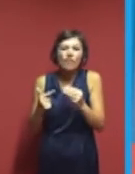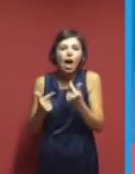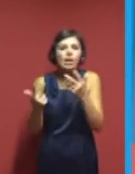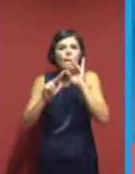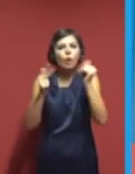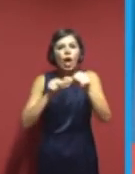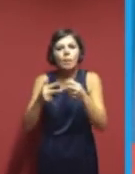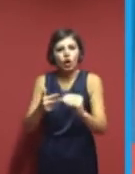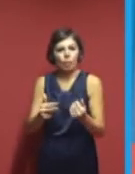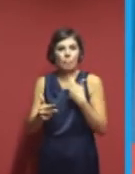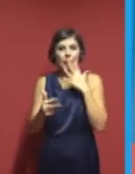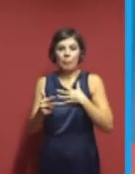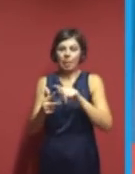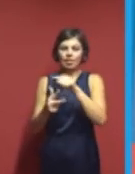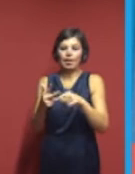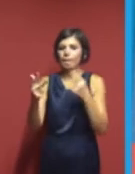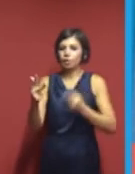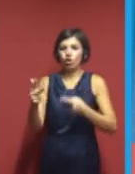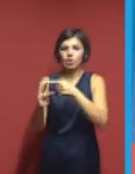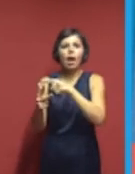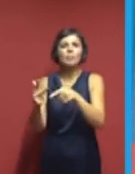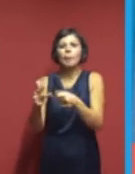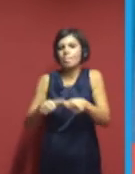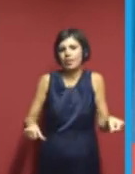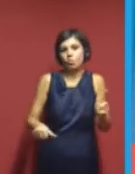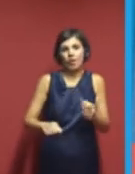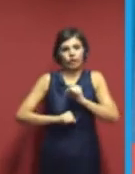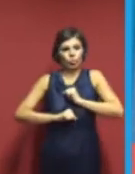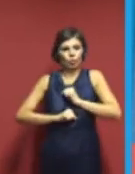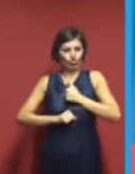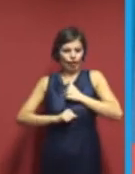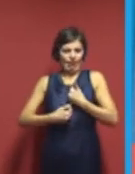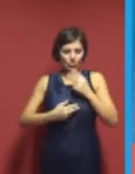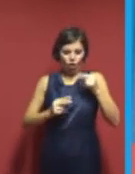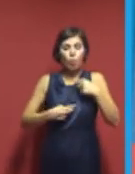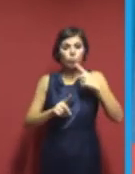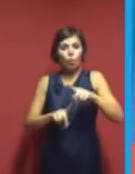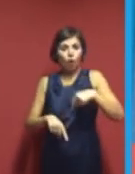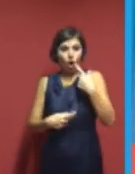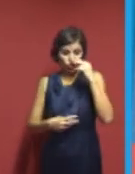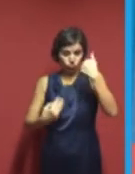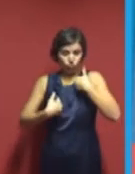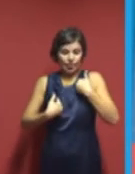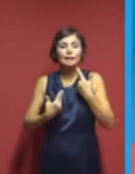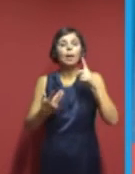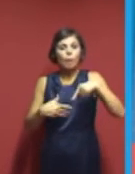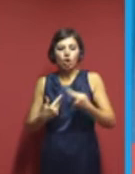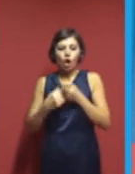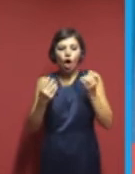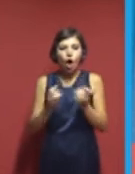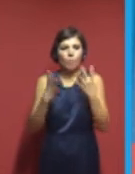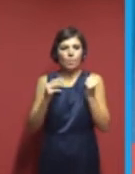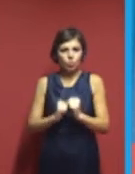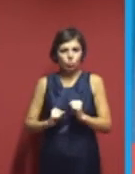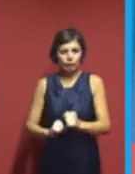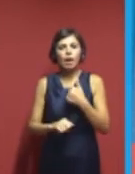confidence, second, skills and knowledge, including self-knowledge, and third, opportunities. So the way to maximize the chance of finding